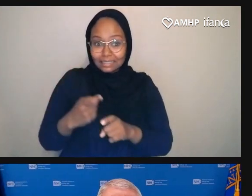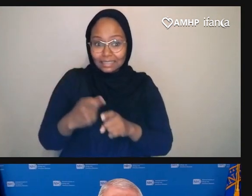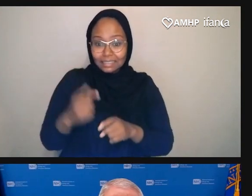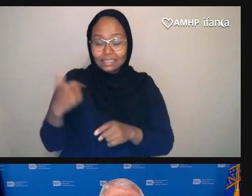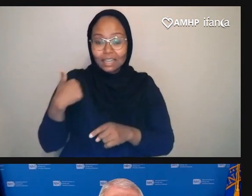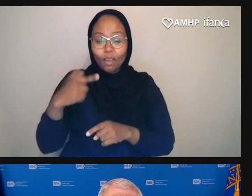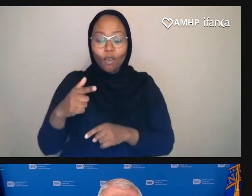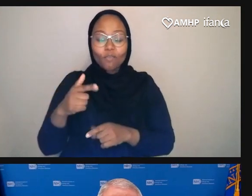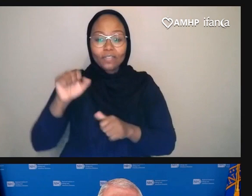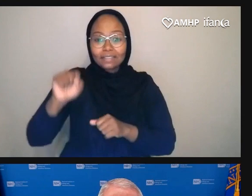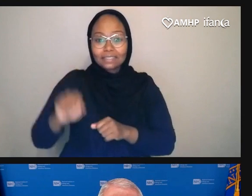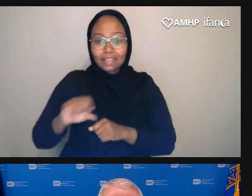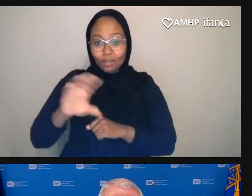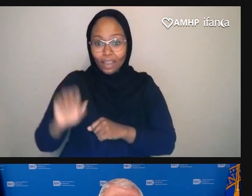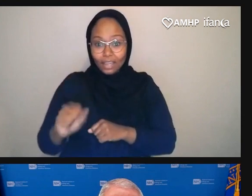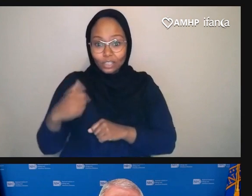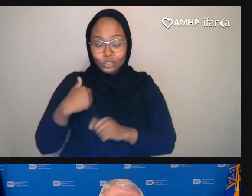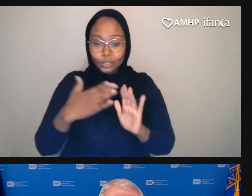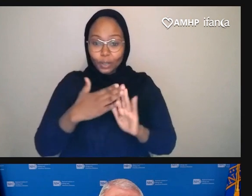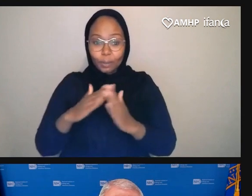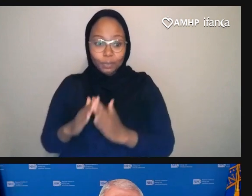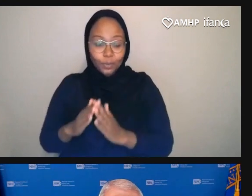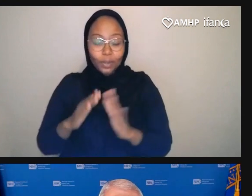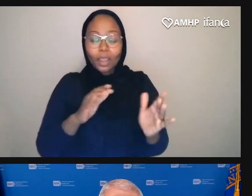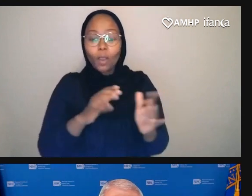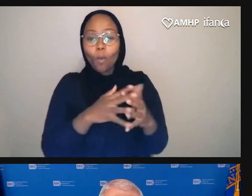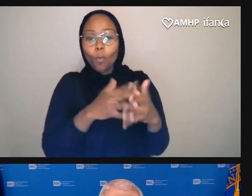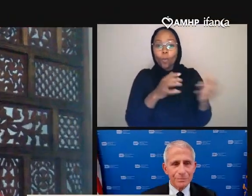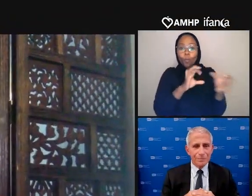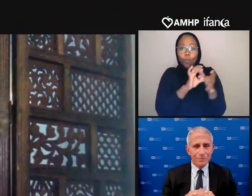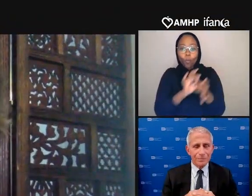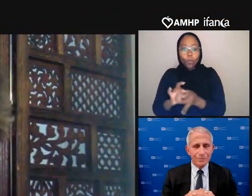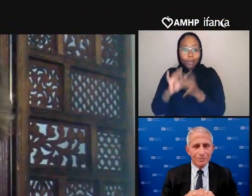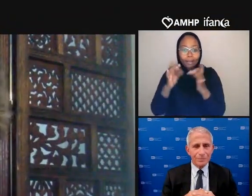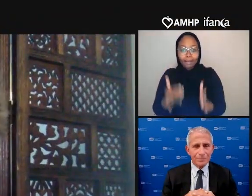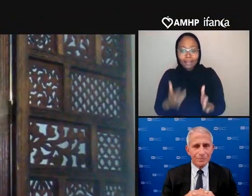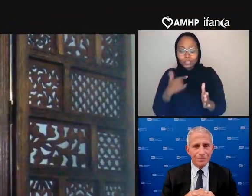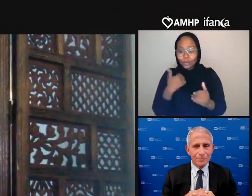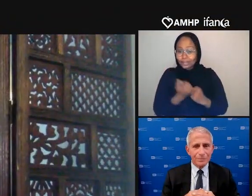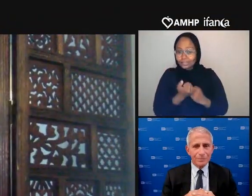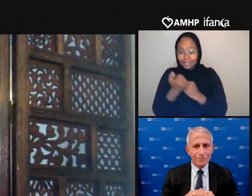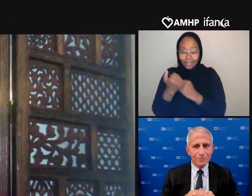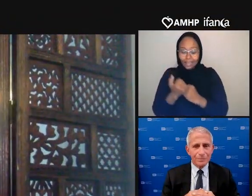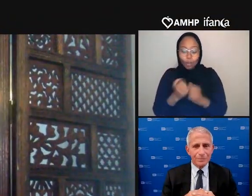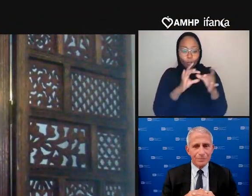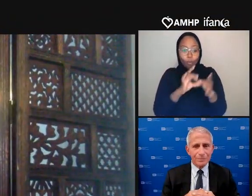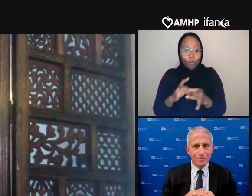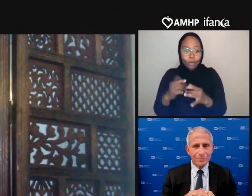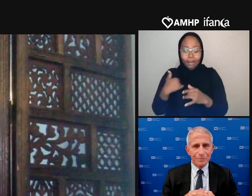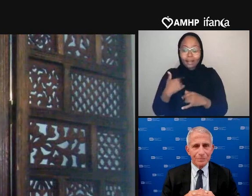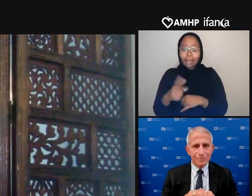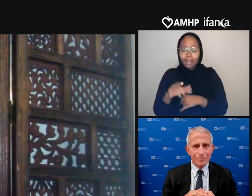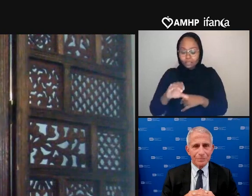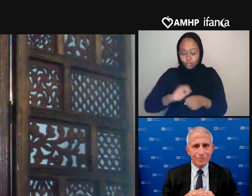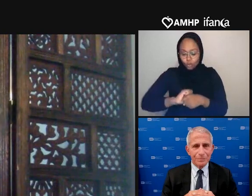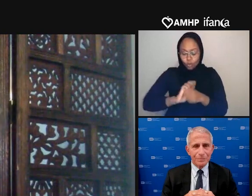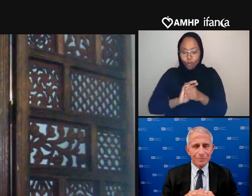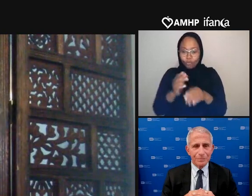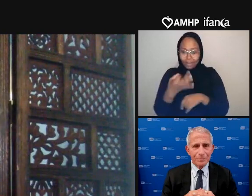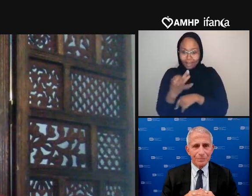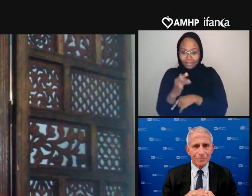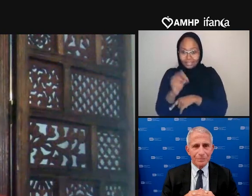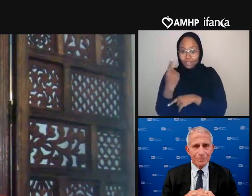Asian community organizer who's helped organize COVID-19 vaccinations for over 10,000